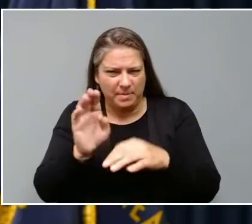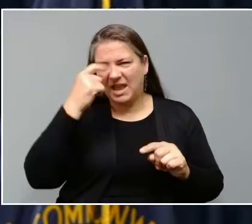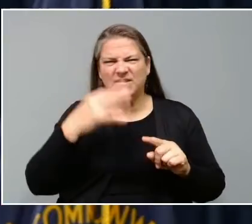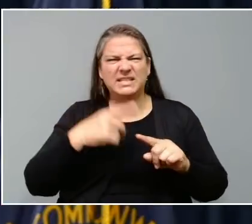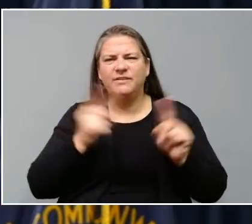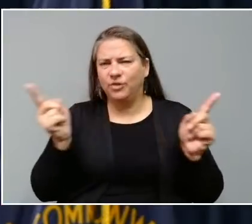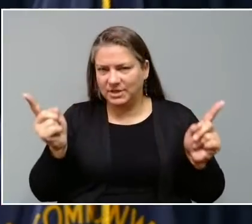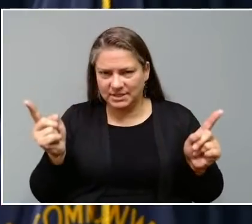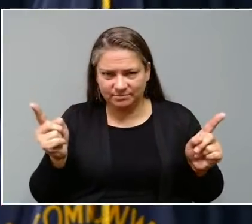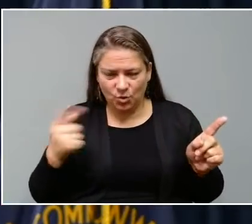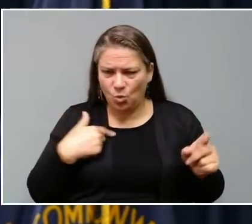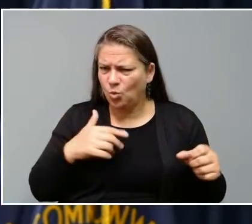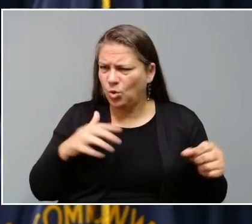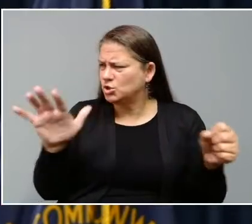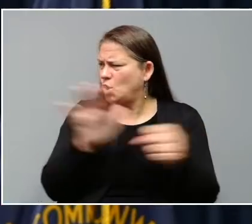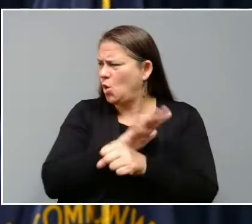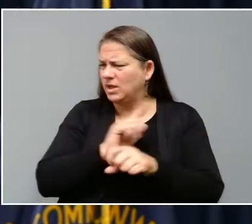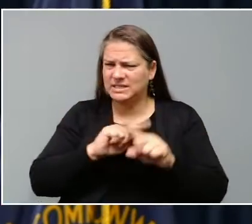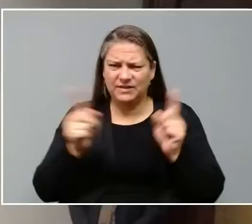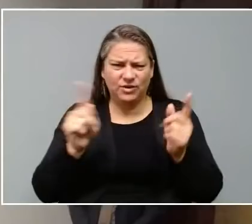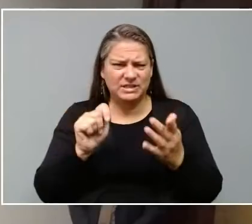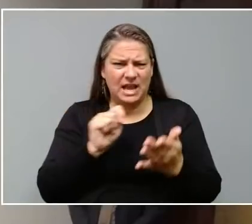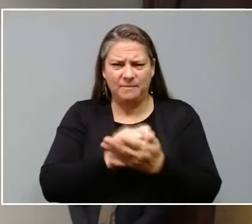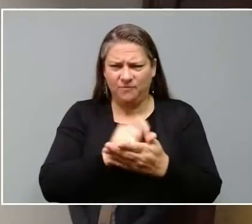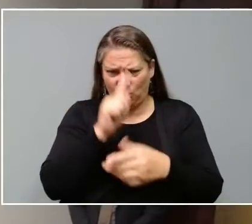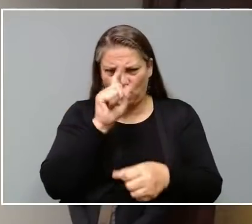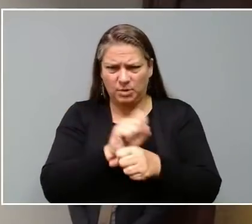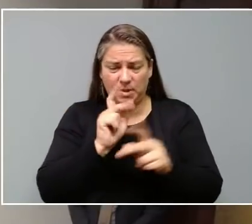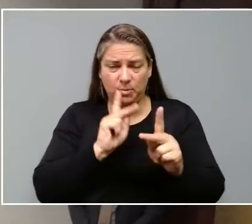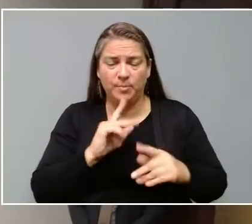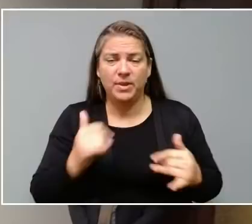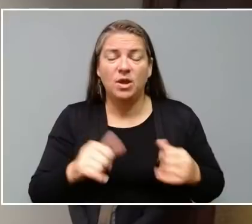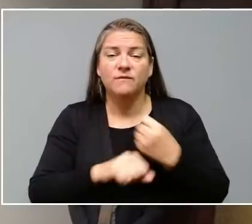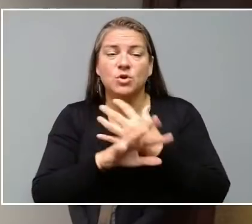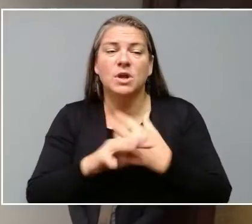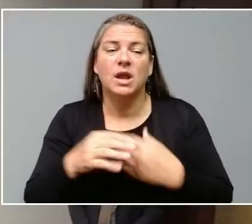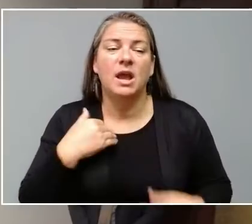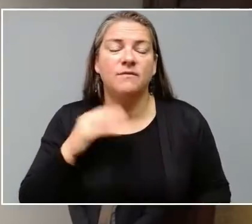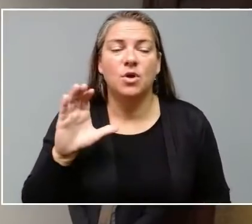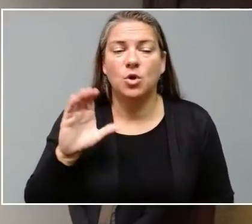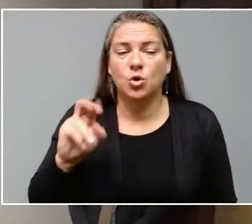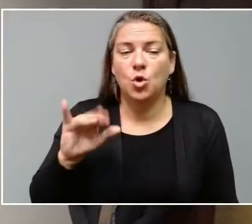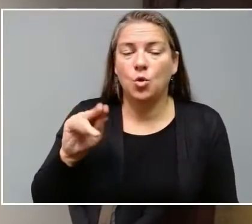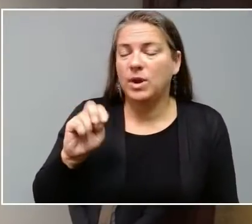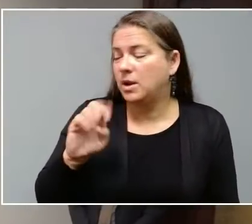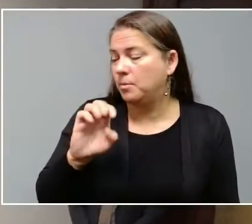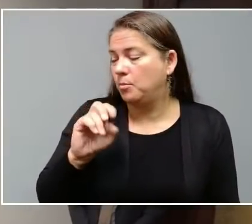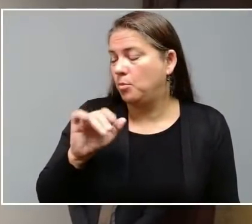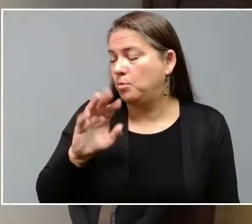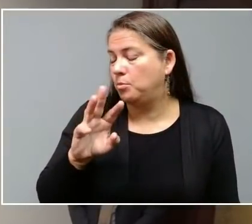really excited on workforce. All right, virtually, we got Corinne Boyer from WEKU.